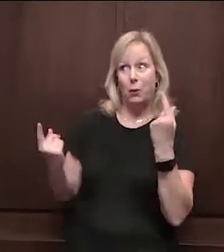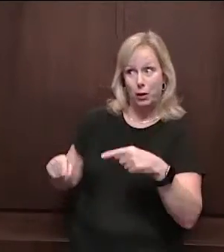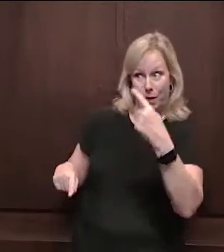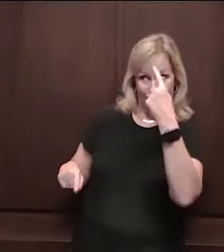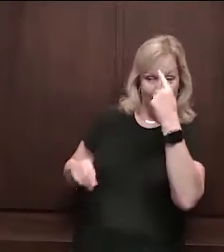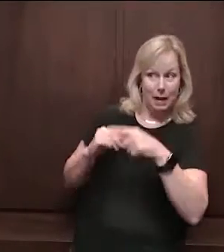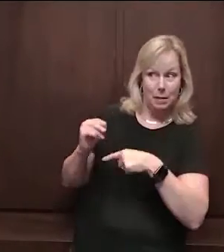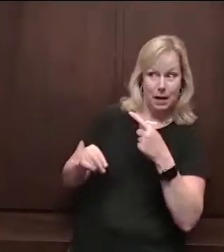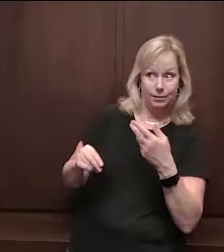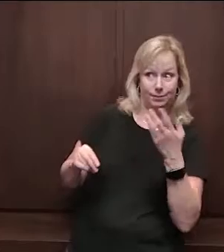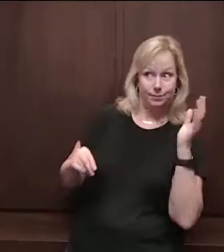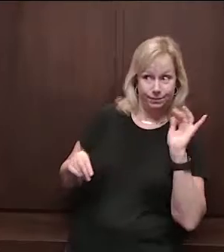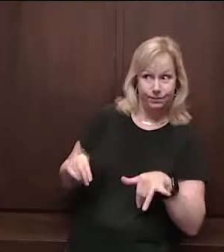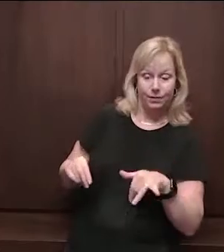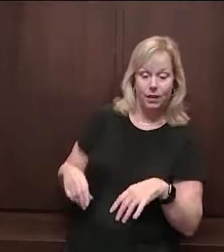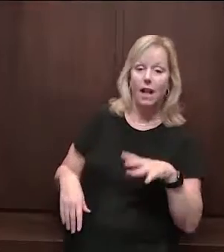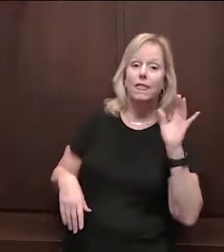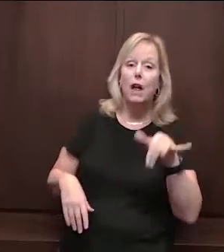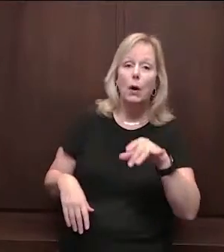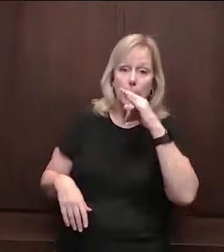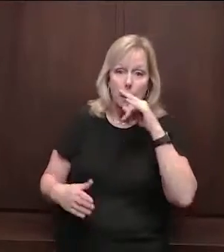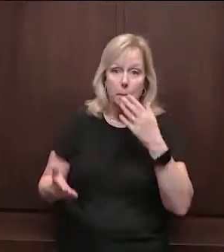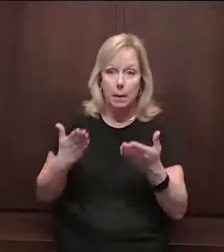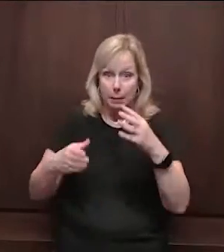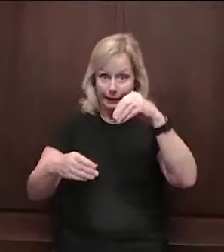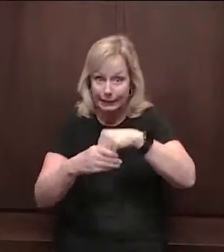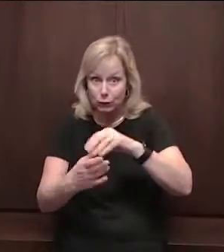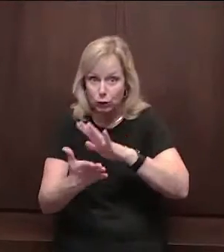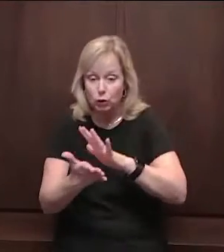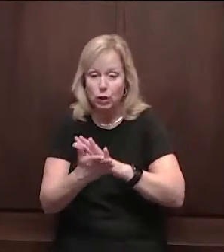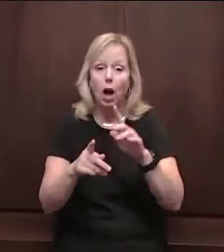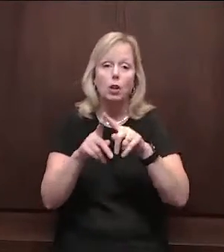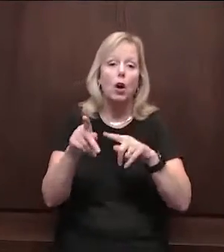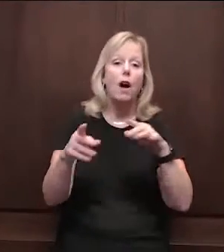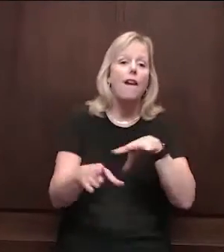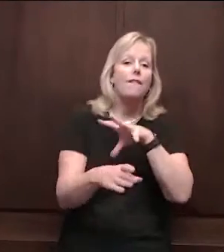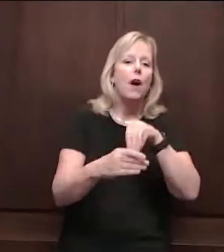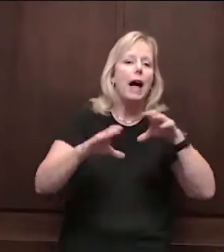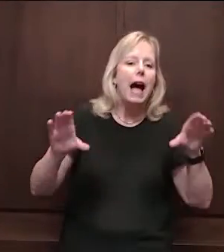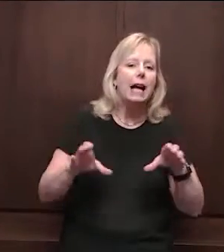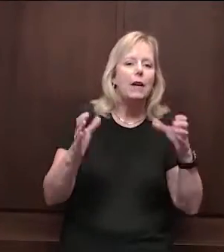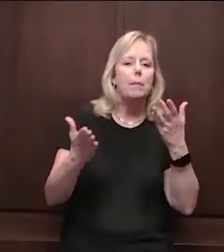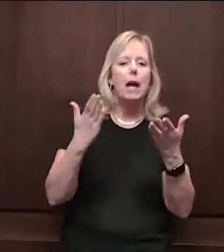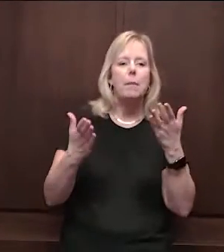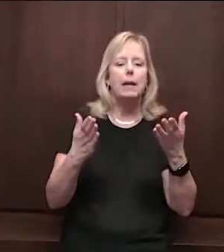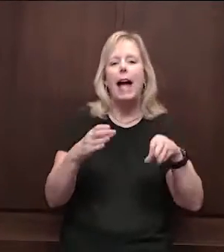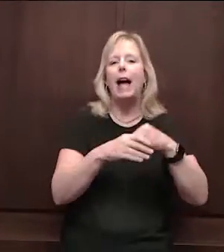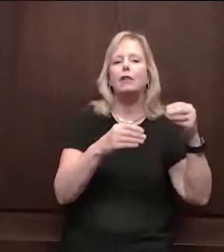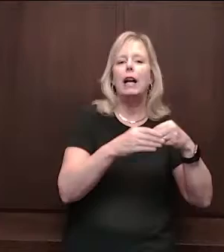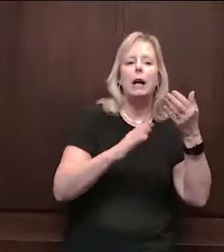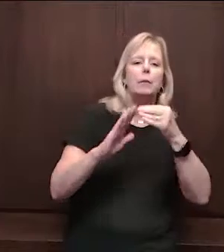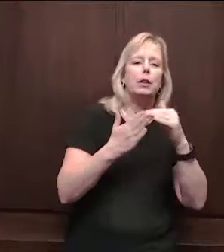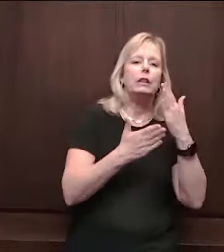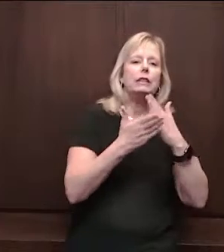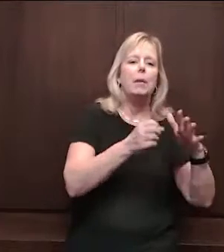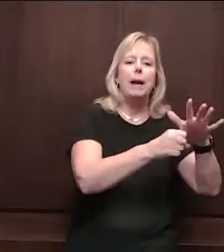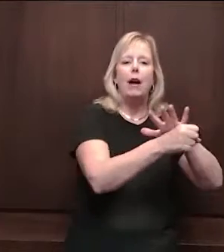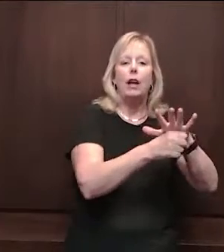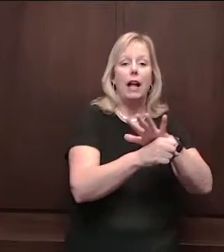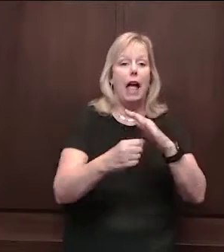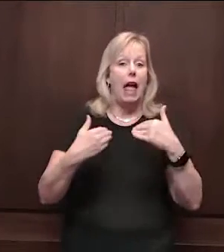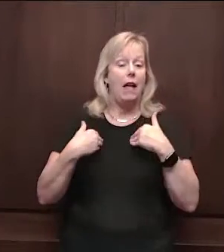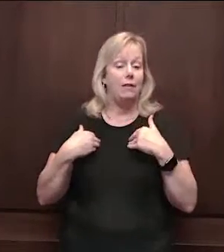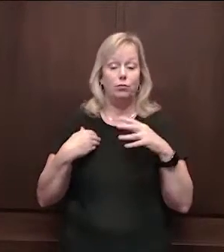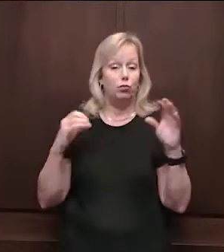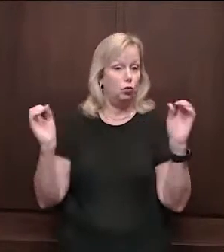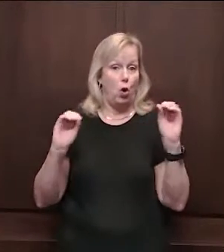are the kids that maybe are in school and involved in activities, maybe outside of the community, because some areas around here have said we're